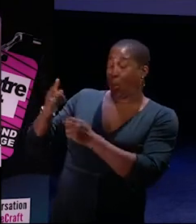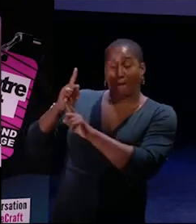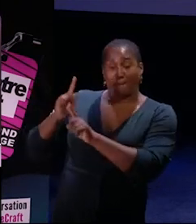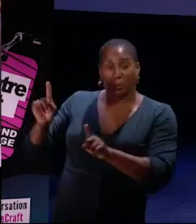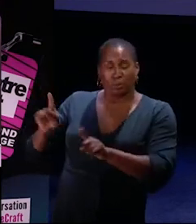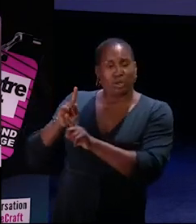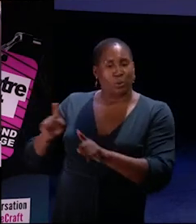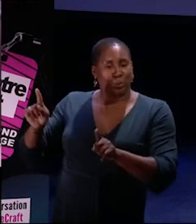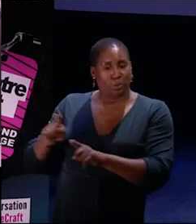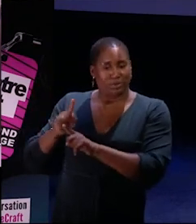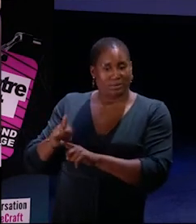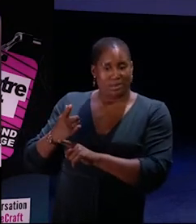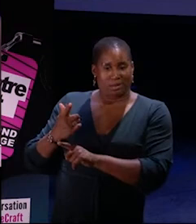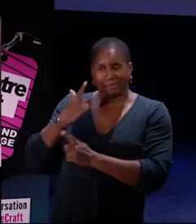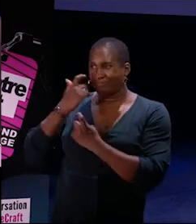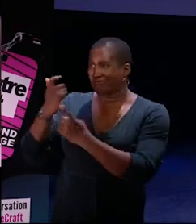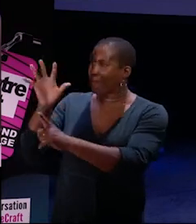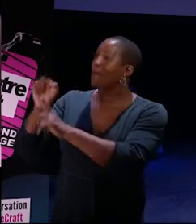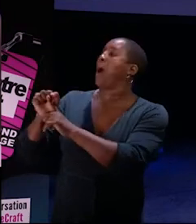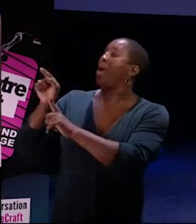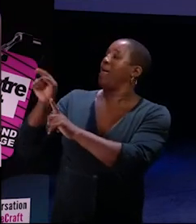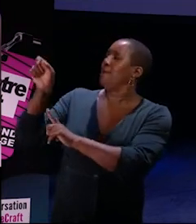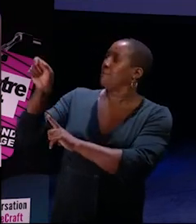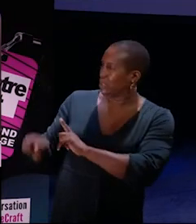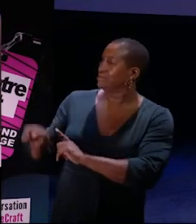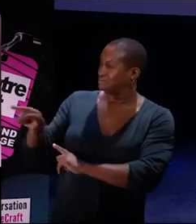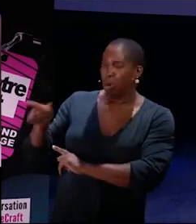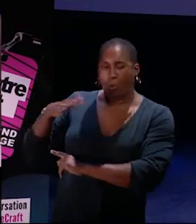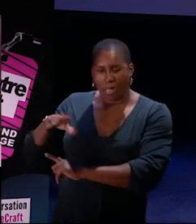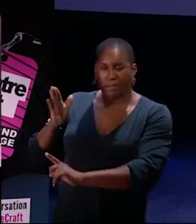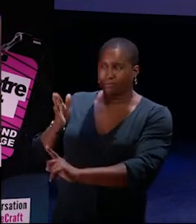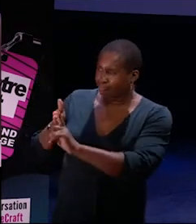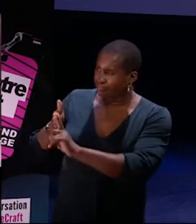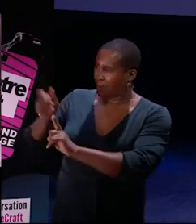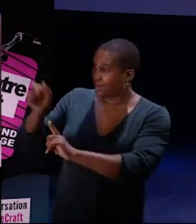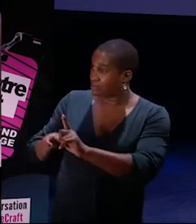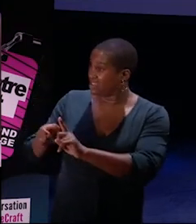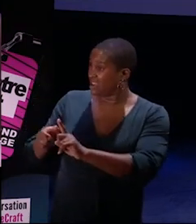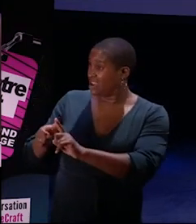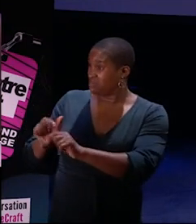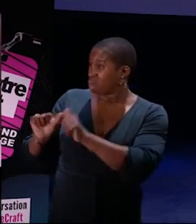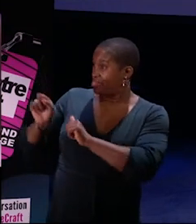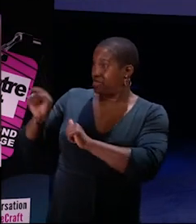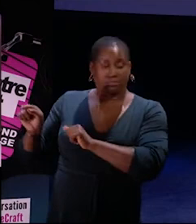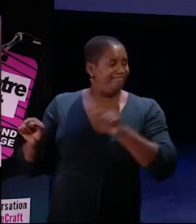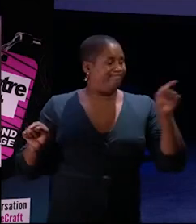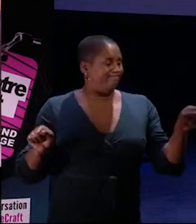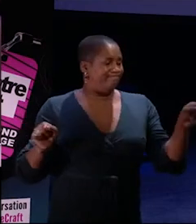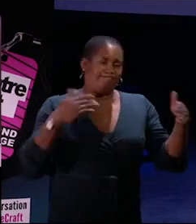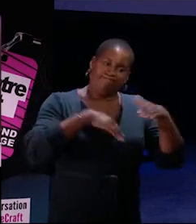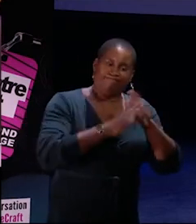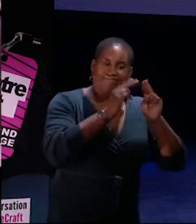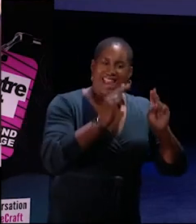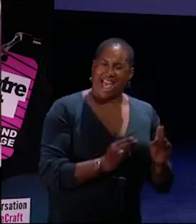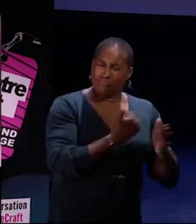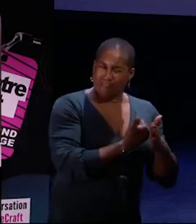able to find that specific person rather than having necessarily somebody in-house that you work with all the time. You're able